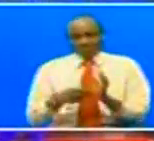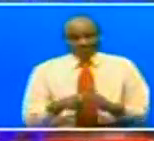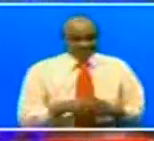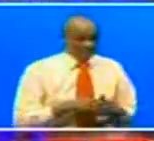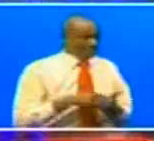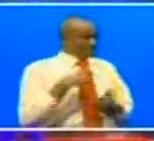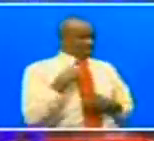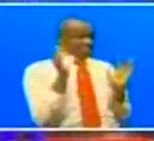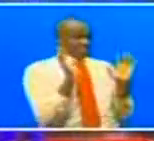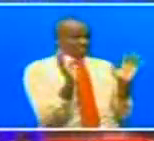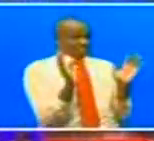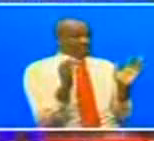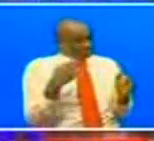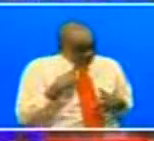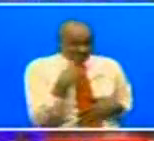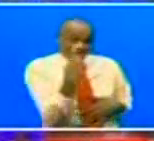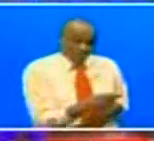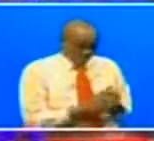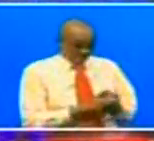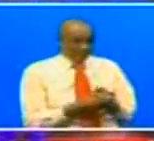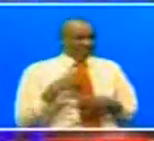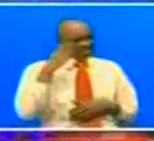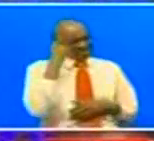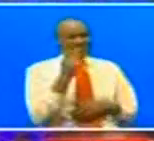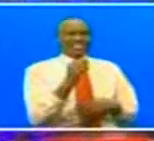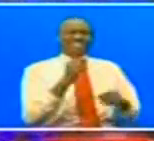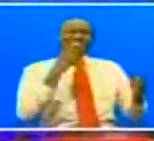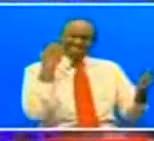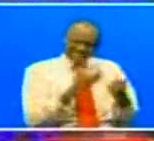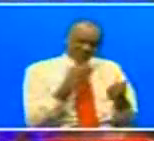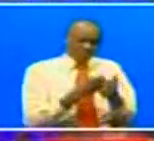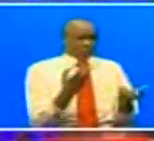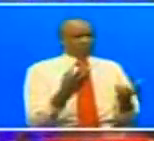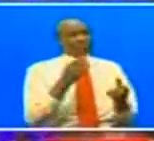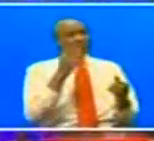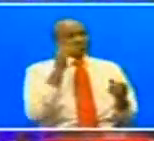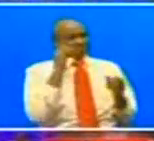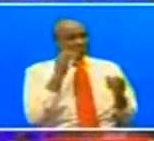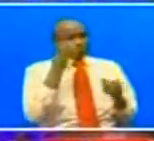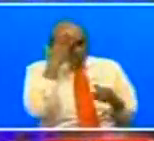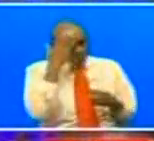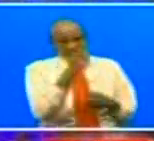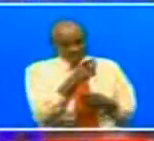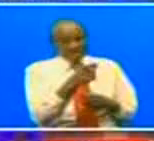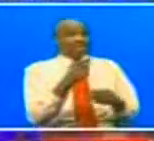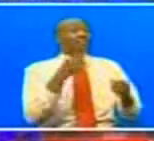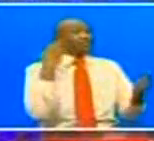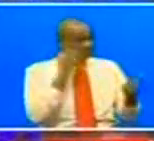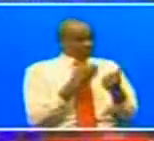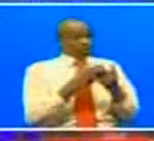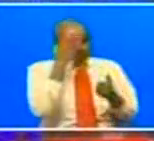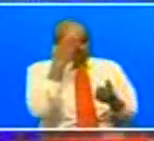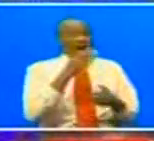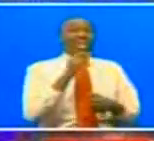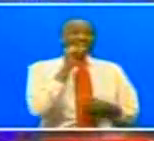that far, Jeff. What I'm saying is that it's fantastically difficult for any government in the world to deal with this kind of threat. You know, we have had similar attacks